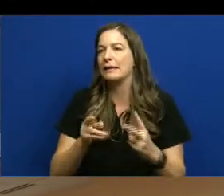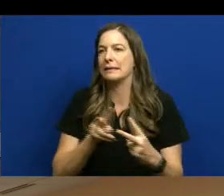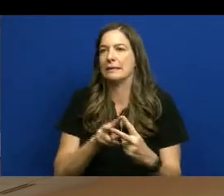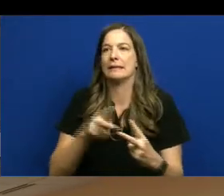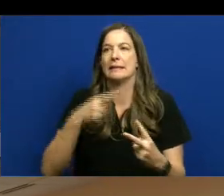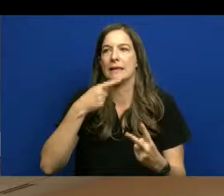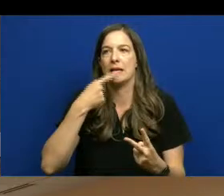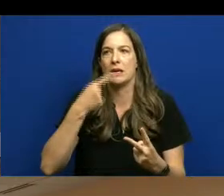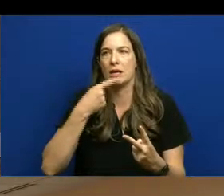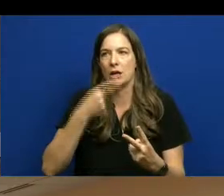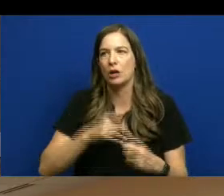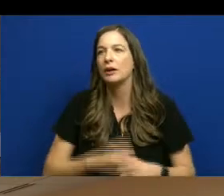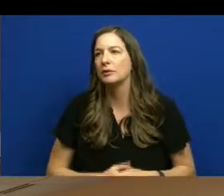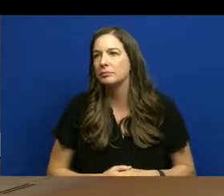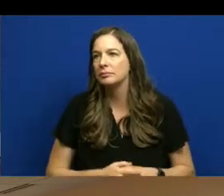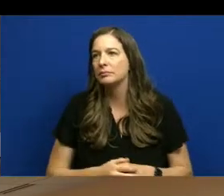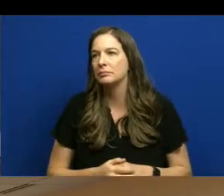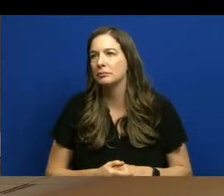hearing.